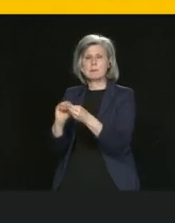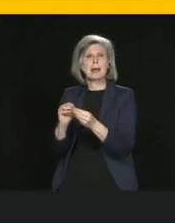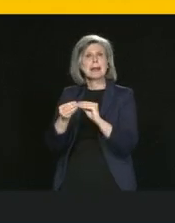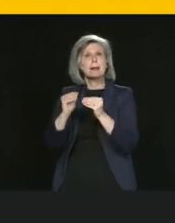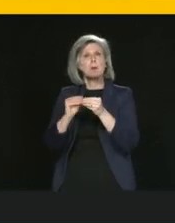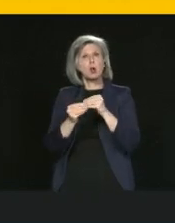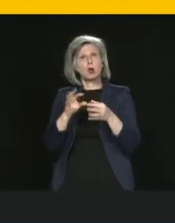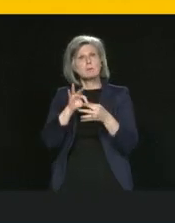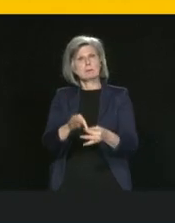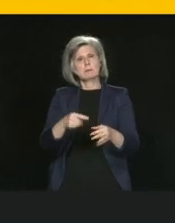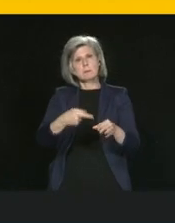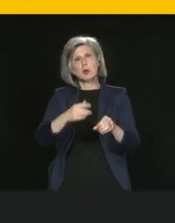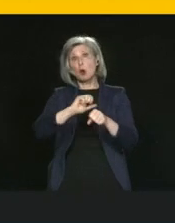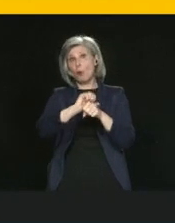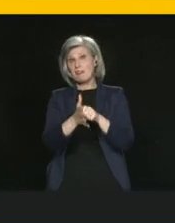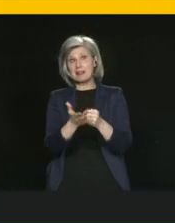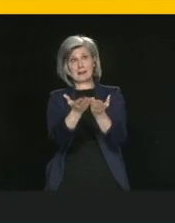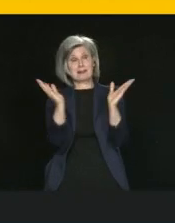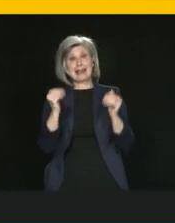now